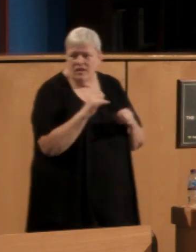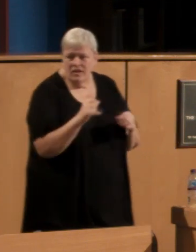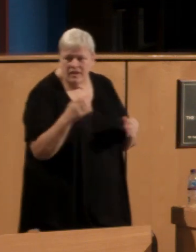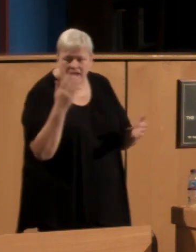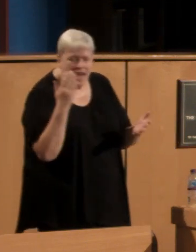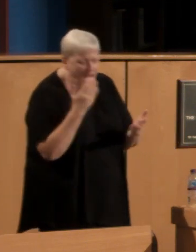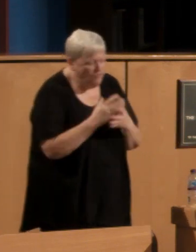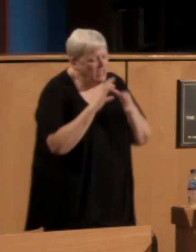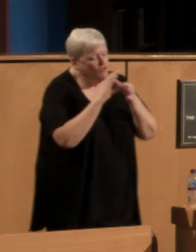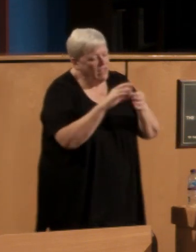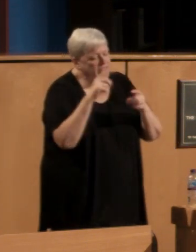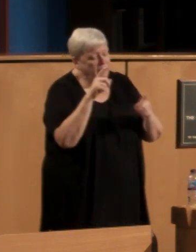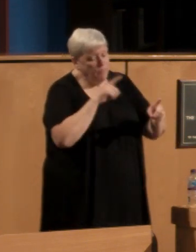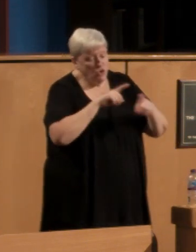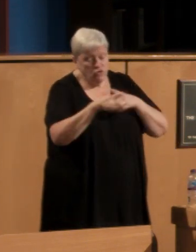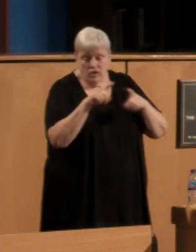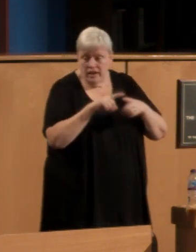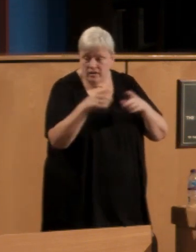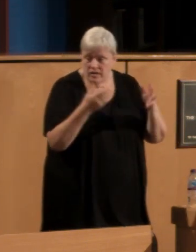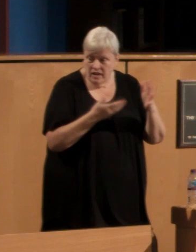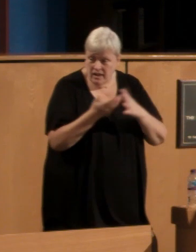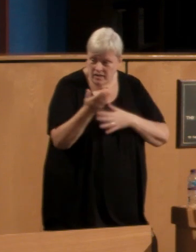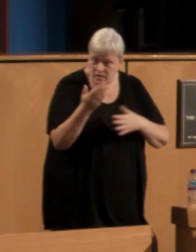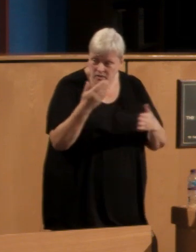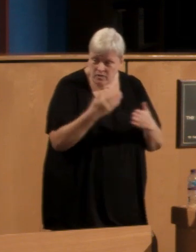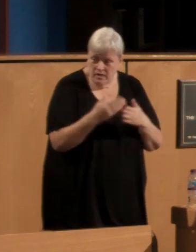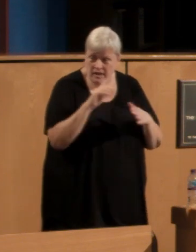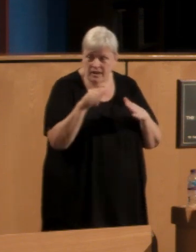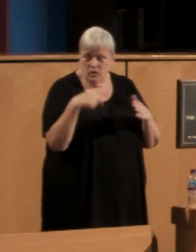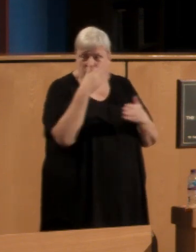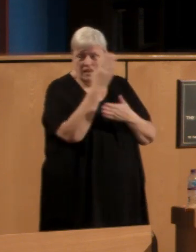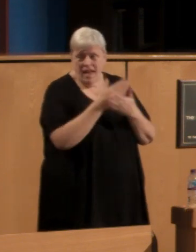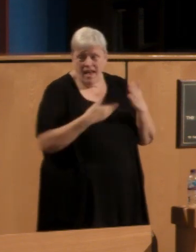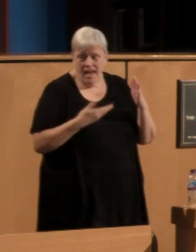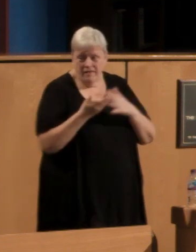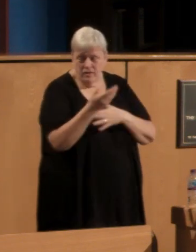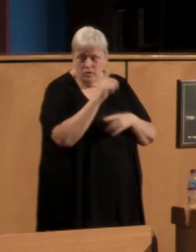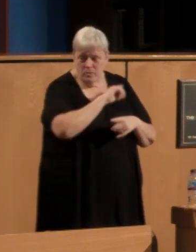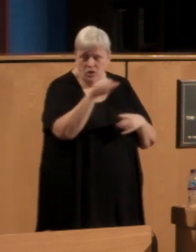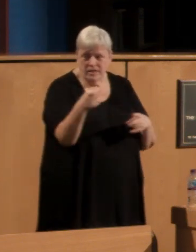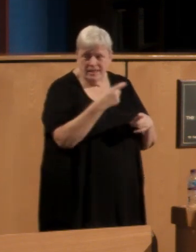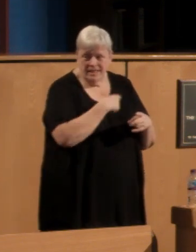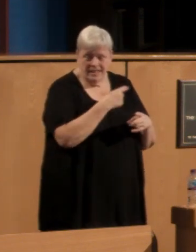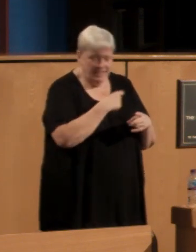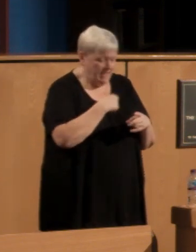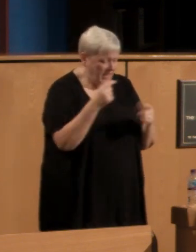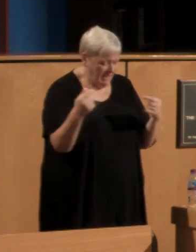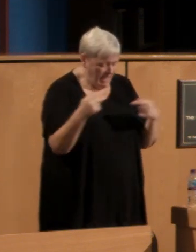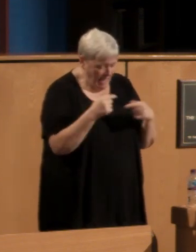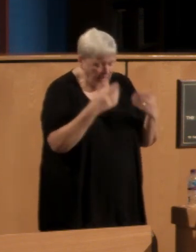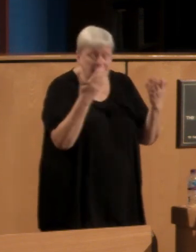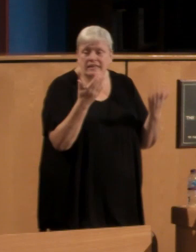relate to that. I tried to get through the Magnus Archives and I couldn't get past halfway through season 1 because I gave myself an anxiety attack.